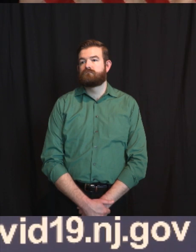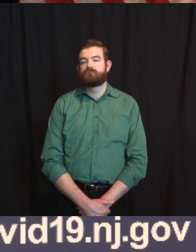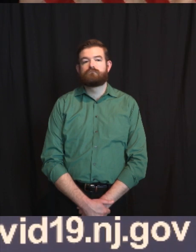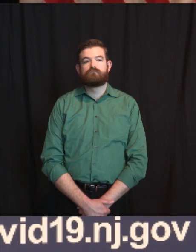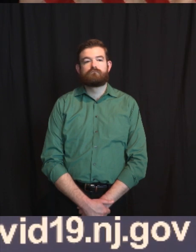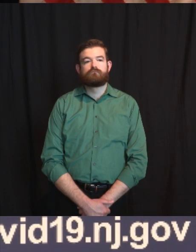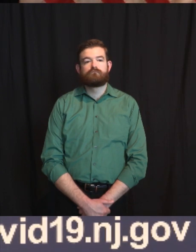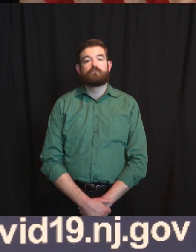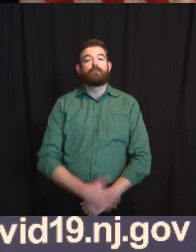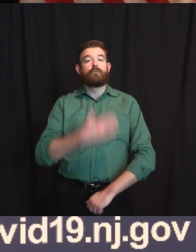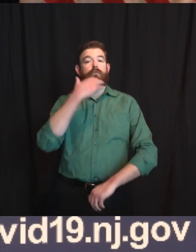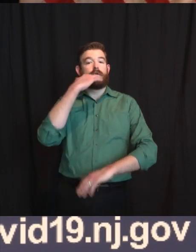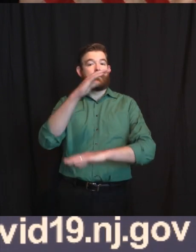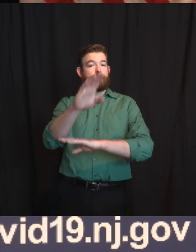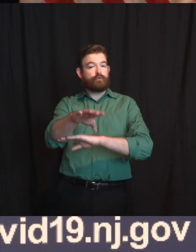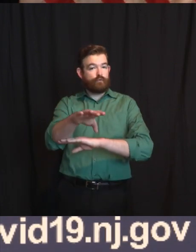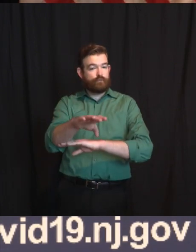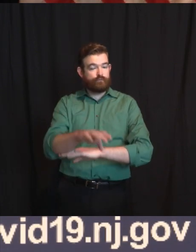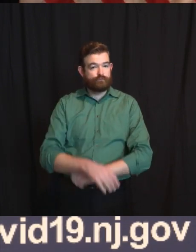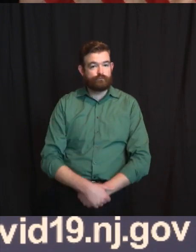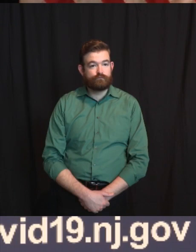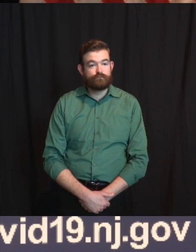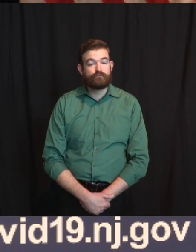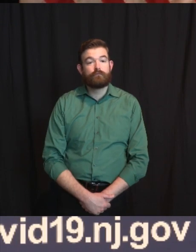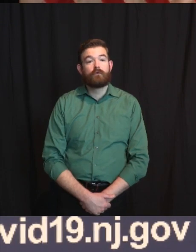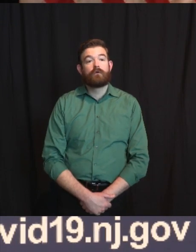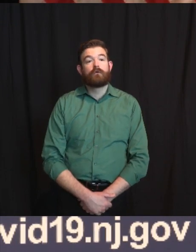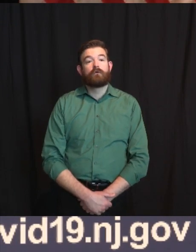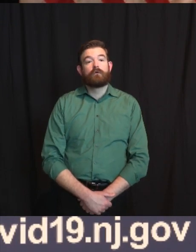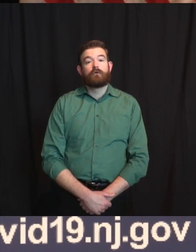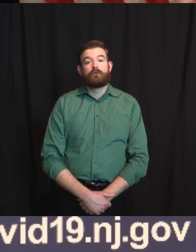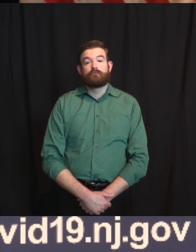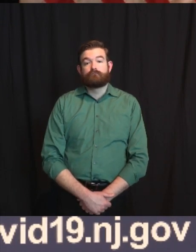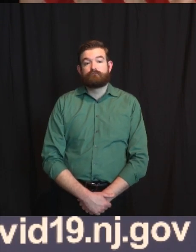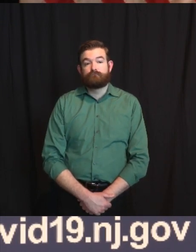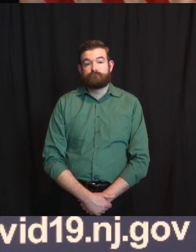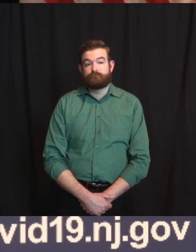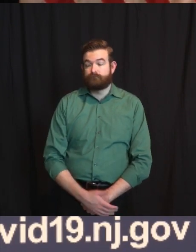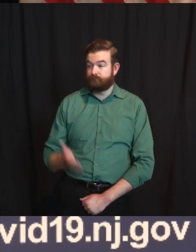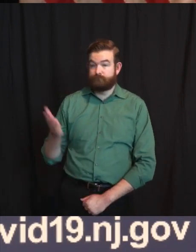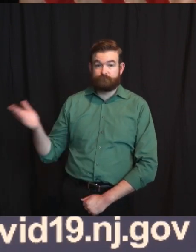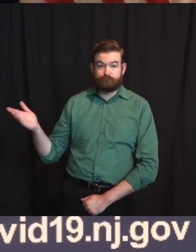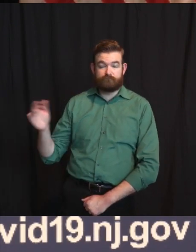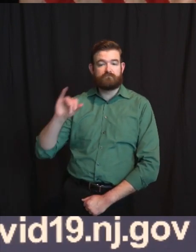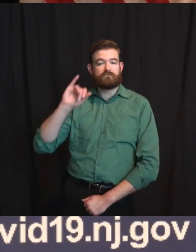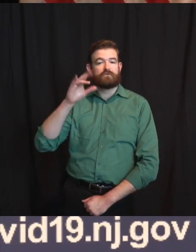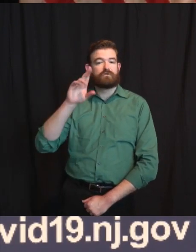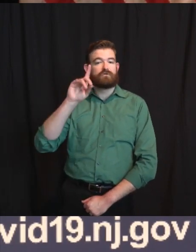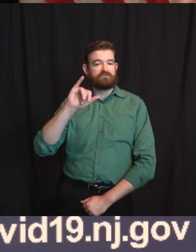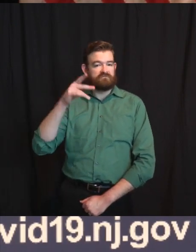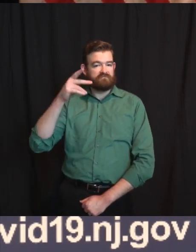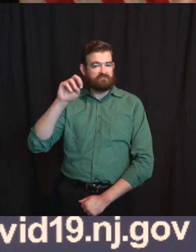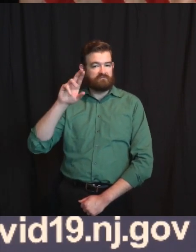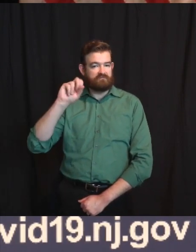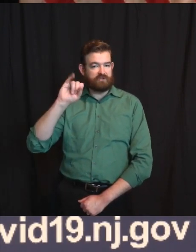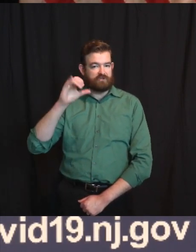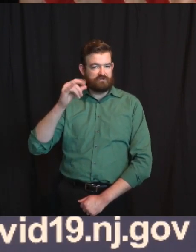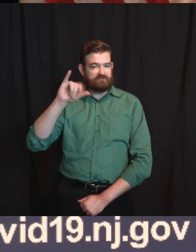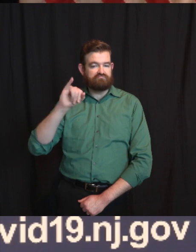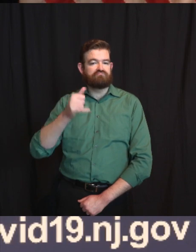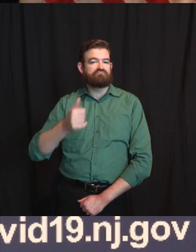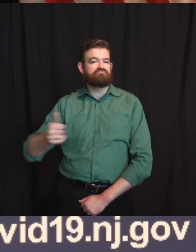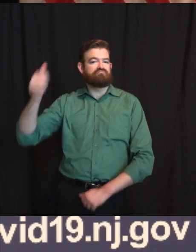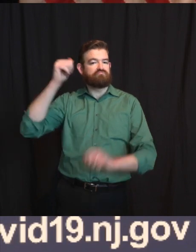Good afternoon. I'm honored to be joined by the woman to my right, who needs no introduction, the Commissioner of the Department of Health, Judy Persichilli. To her